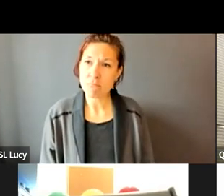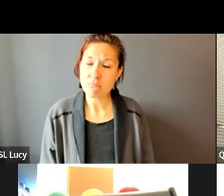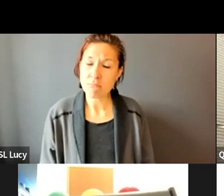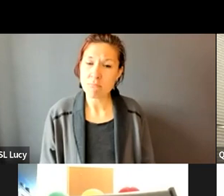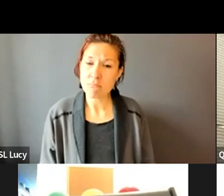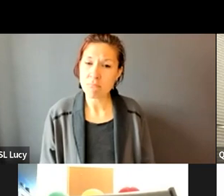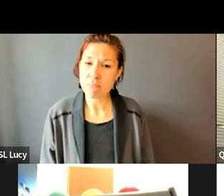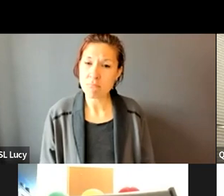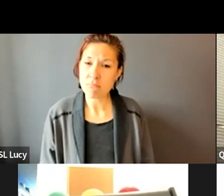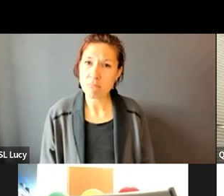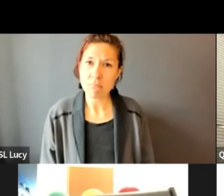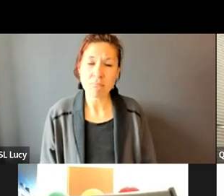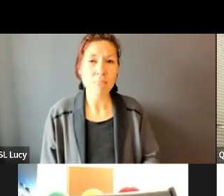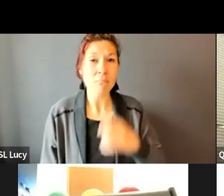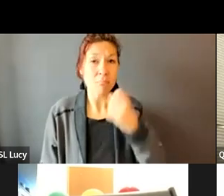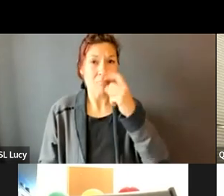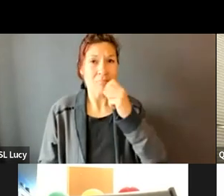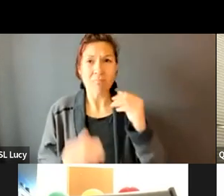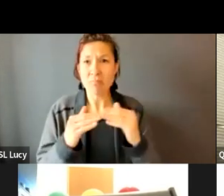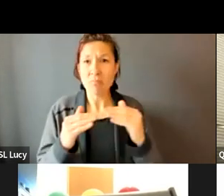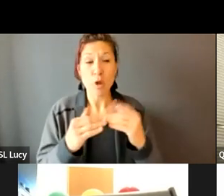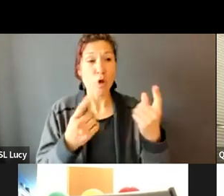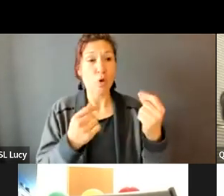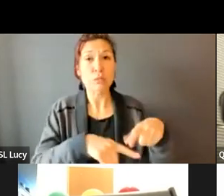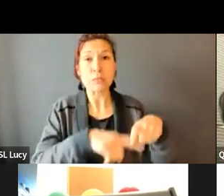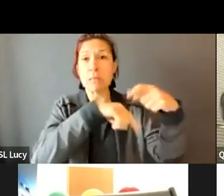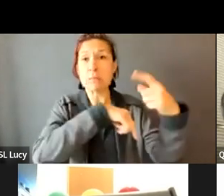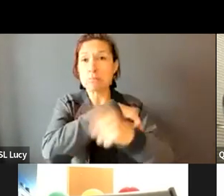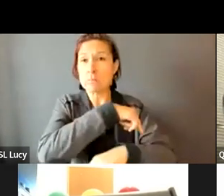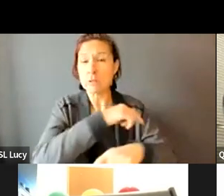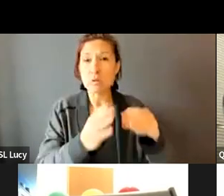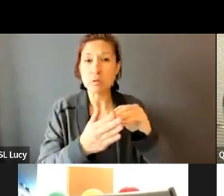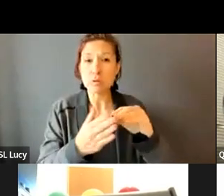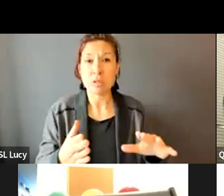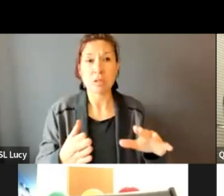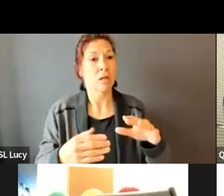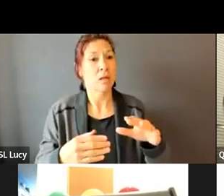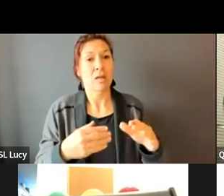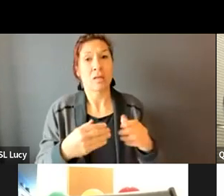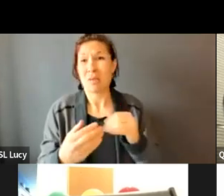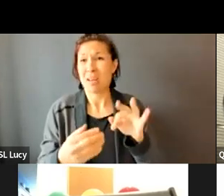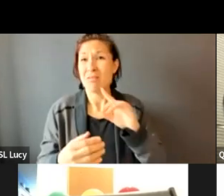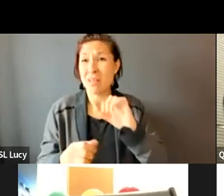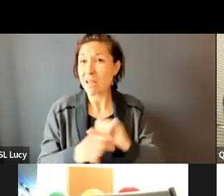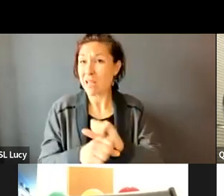that a student gets suspended even if he's guilty of the fact